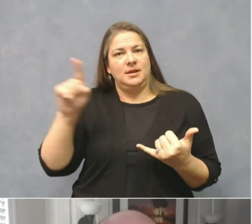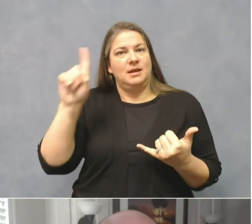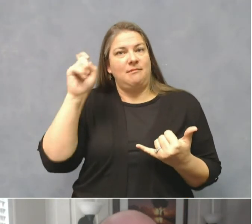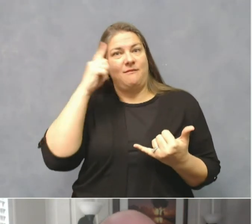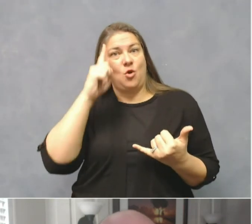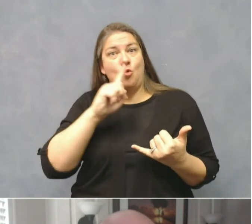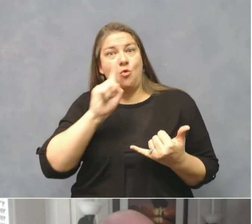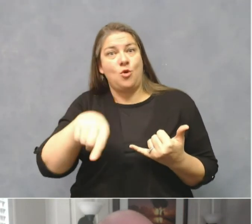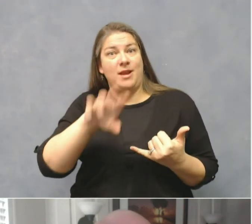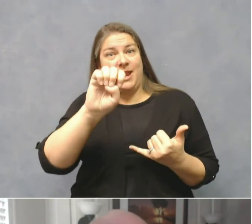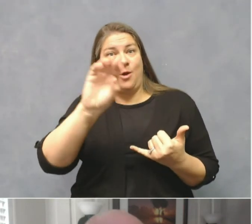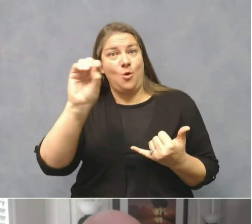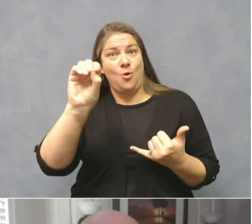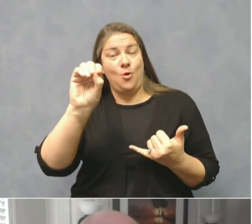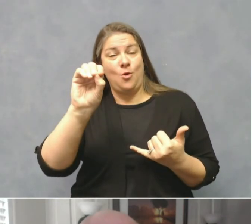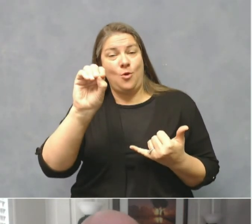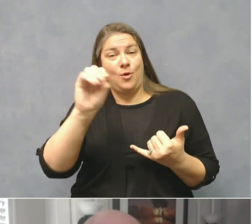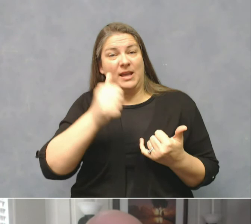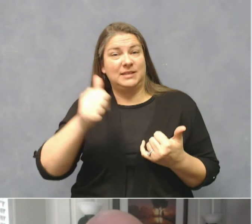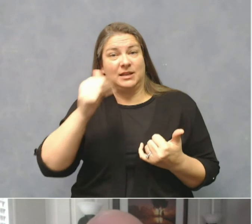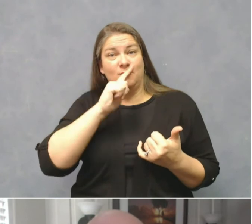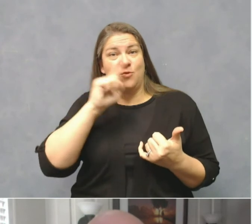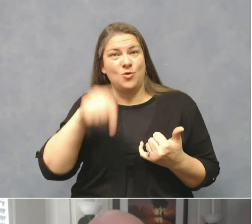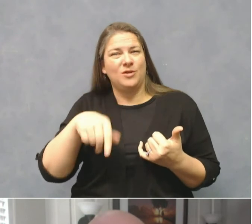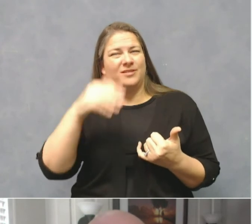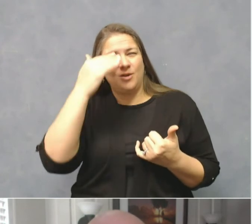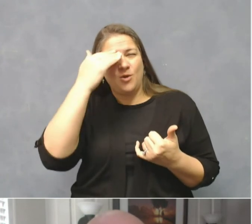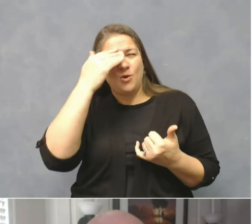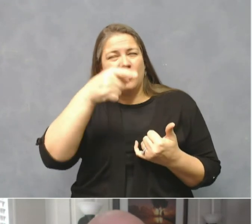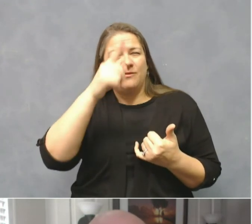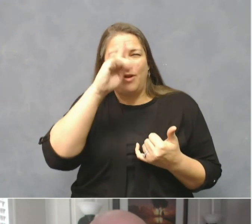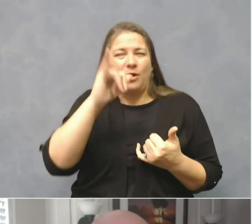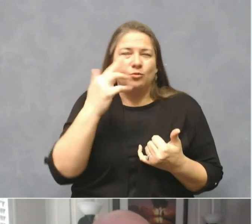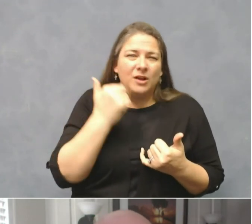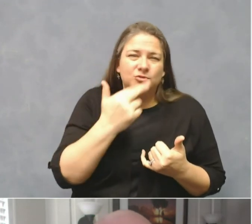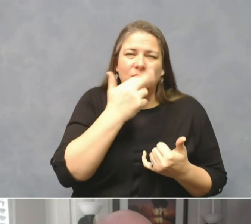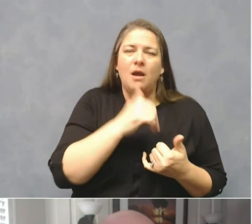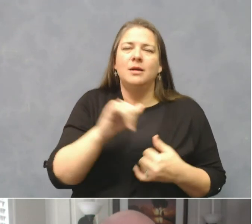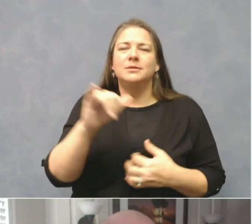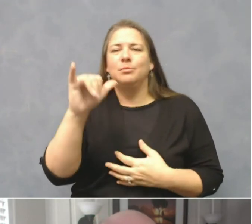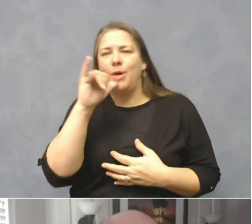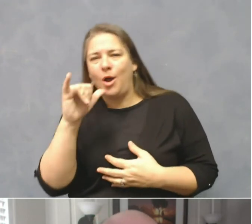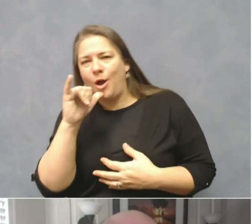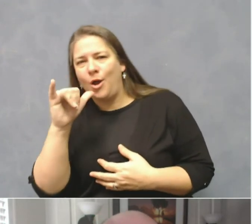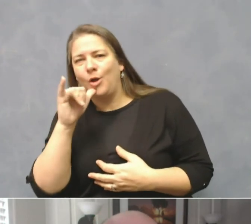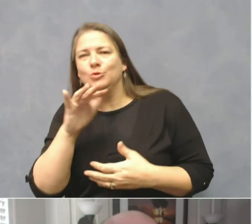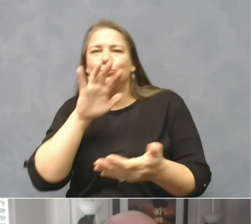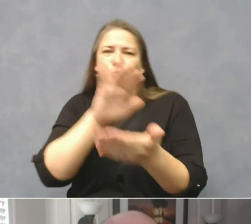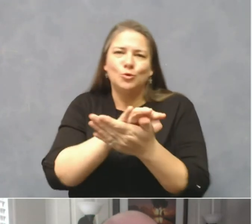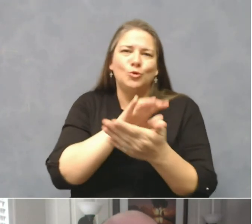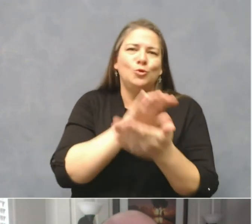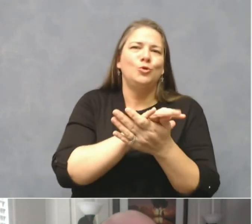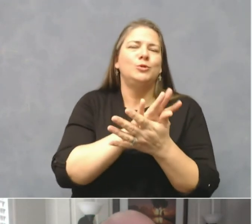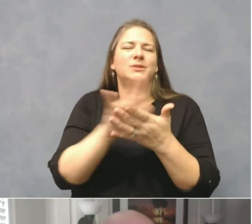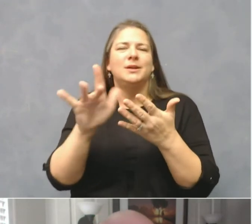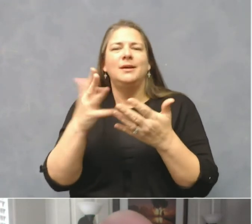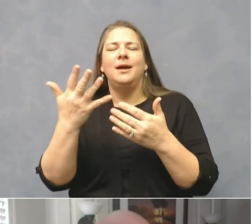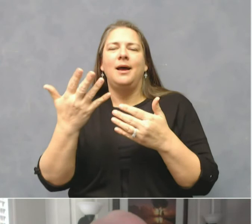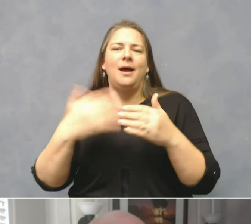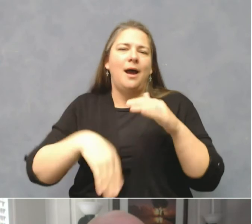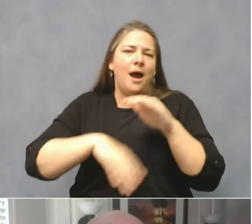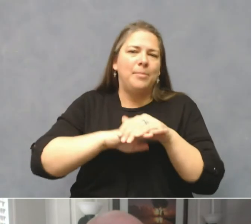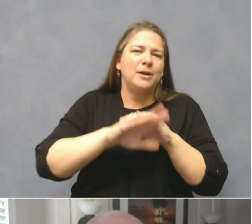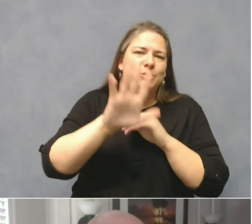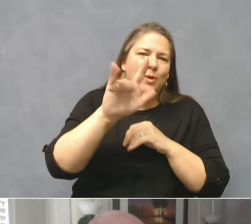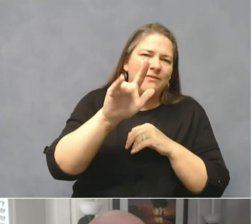for dining and for bars and for schools and for gatherings, capping it at 25 or less, and